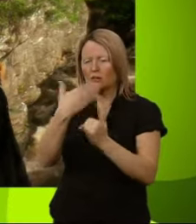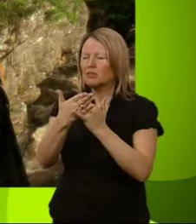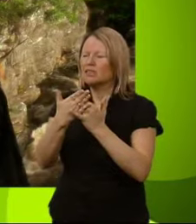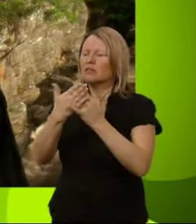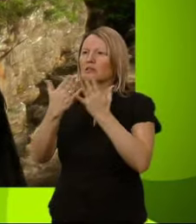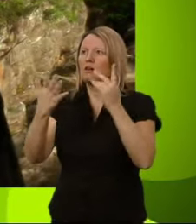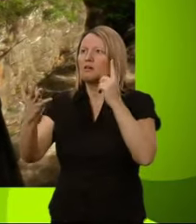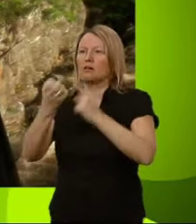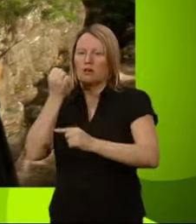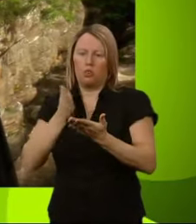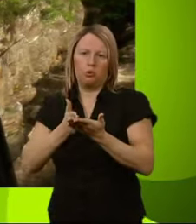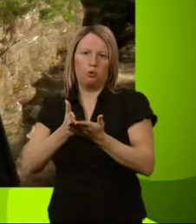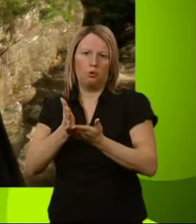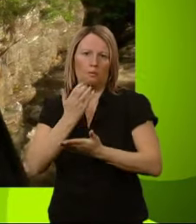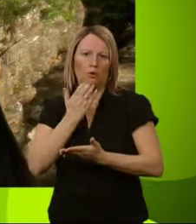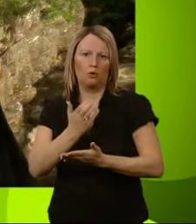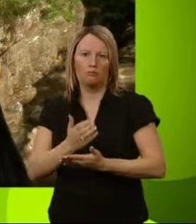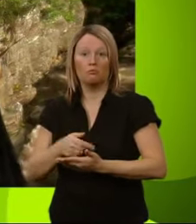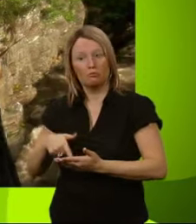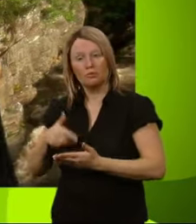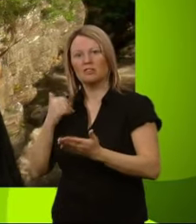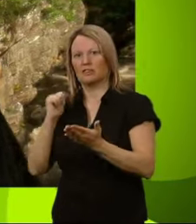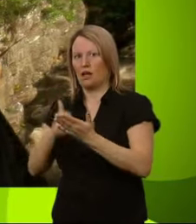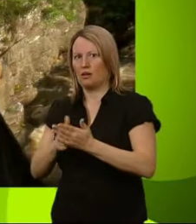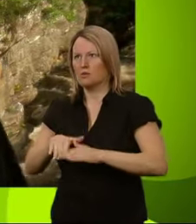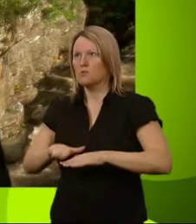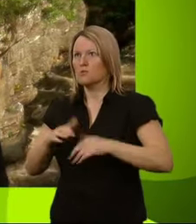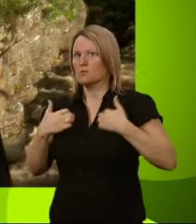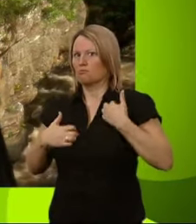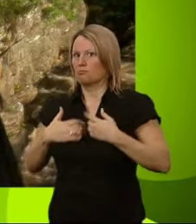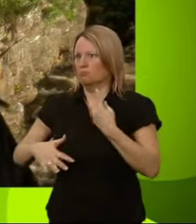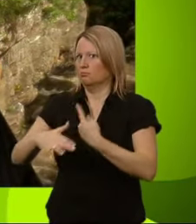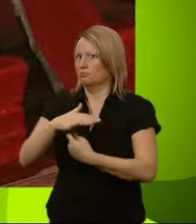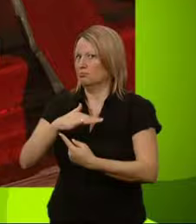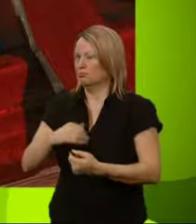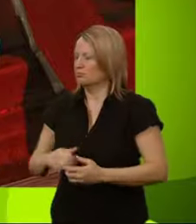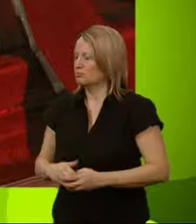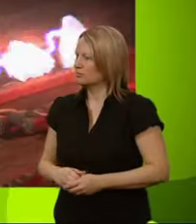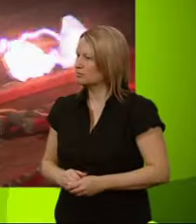light to the darkness. The quest is reaching its climax.